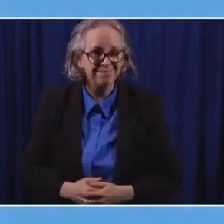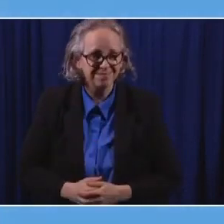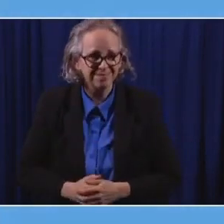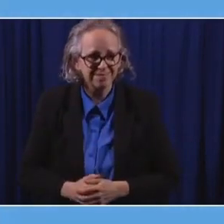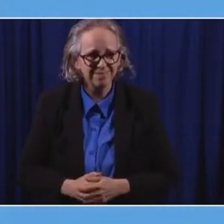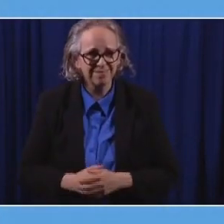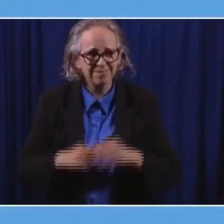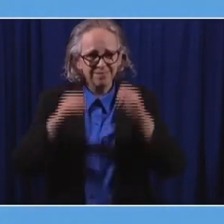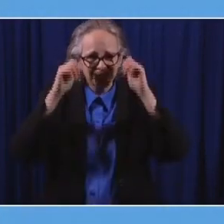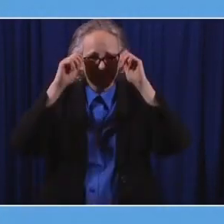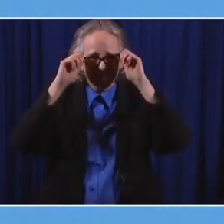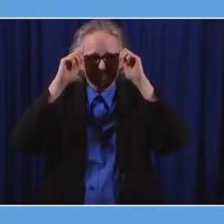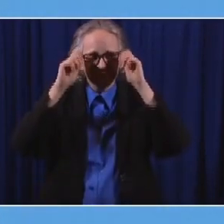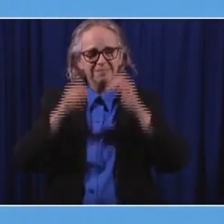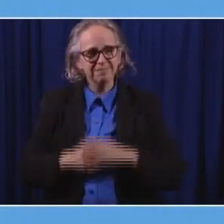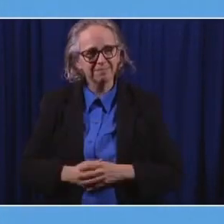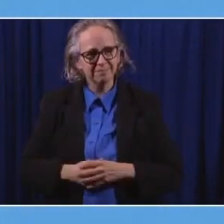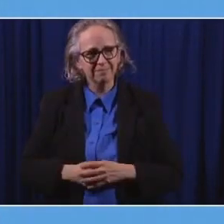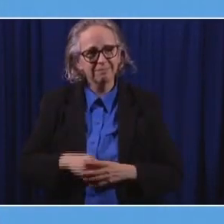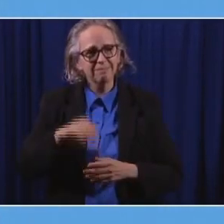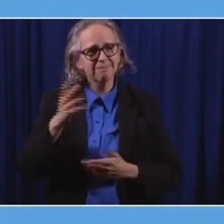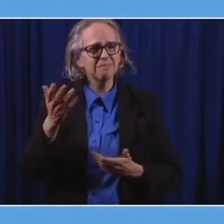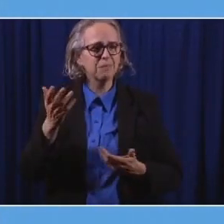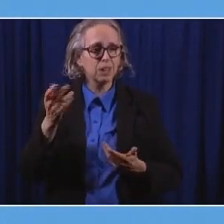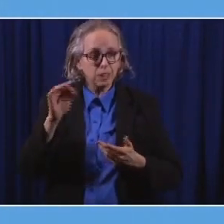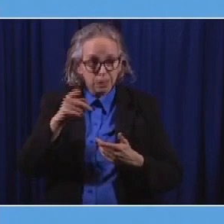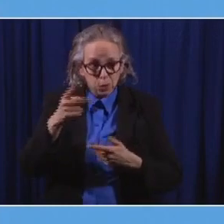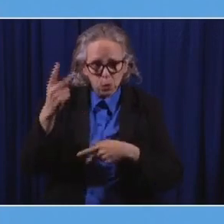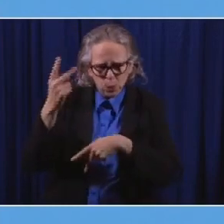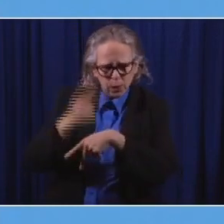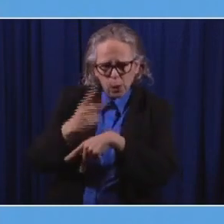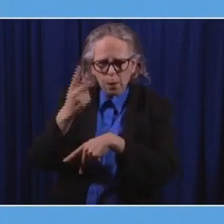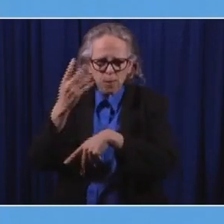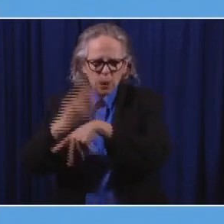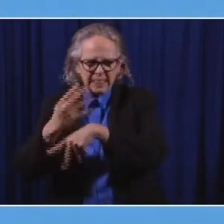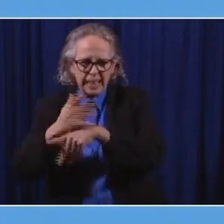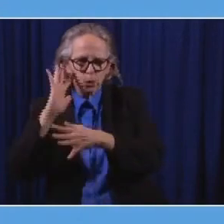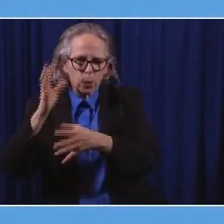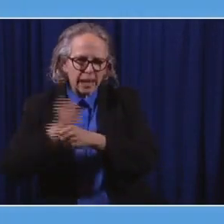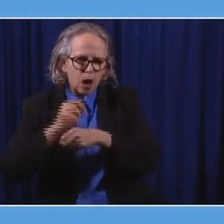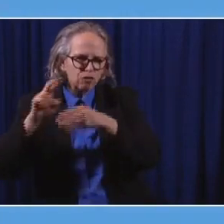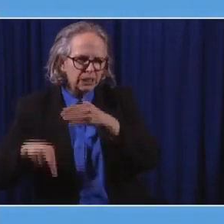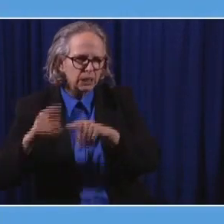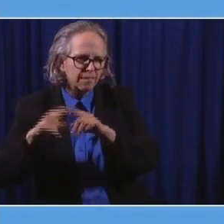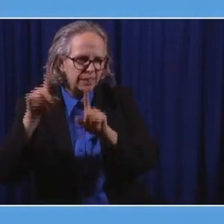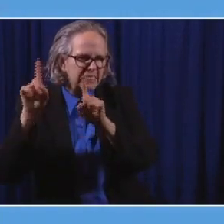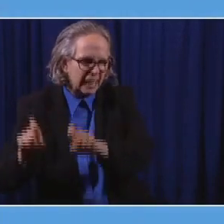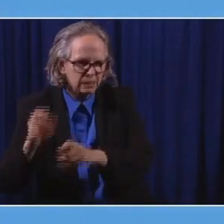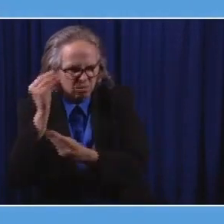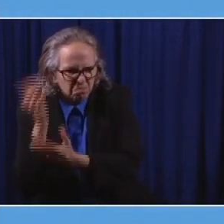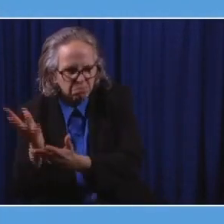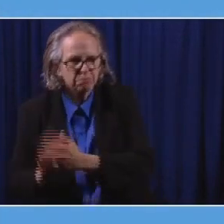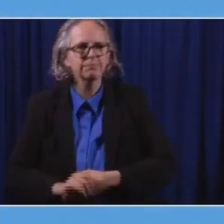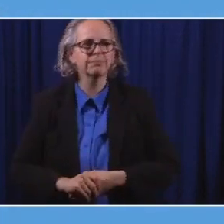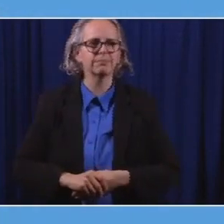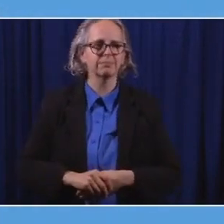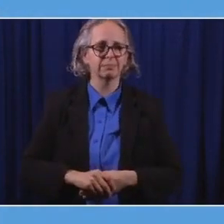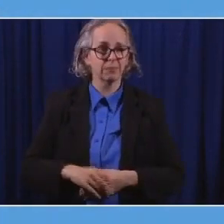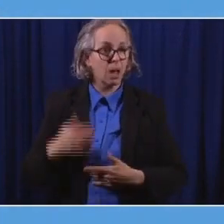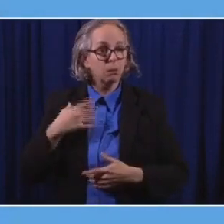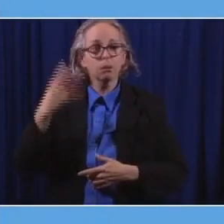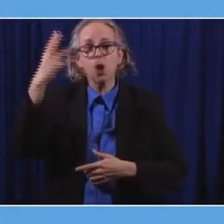So results take about 2 to 4 business days. I have traveled to all corners of this state, from Toledo down to